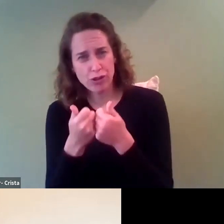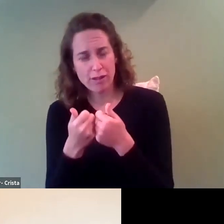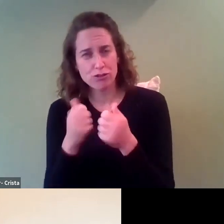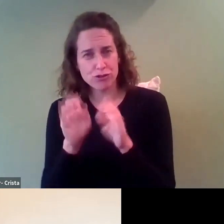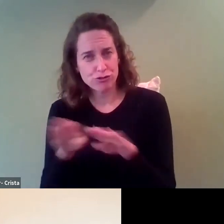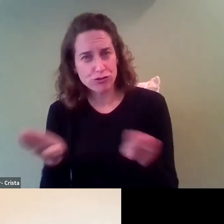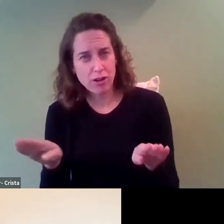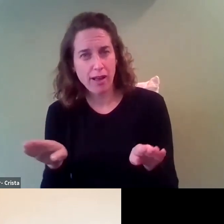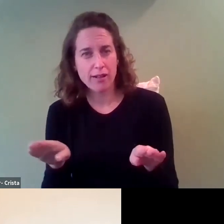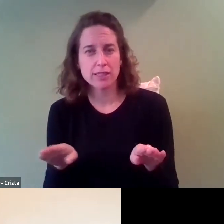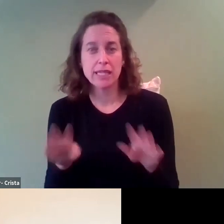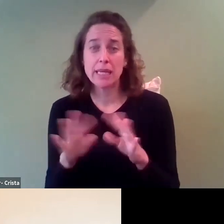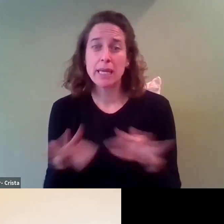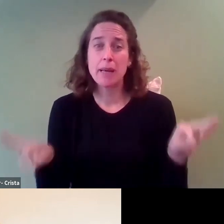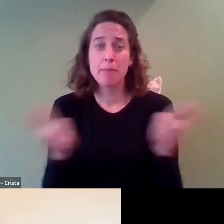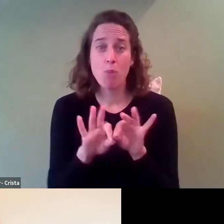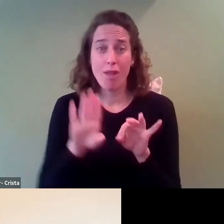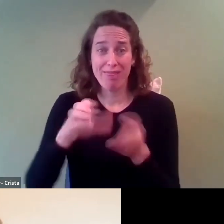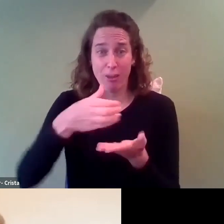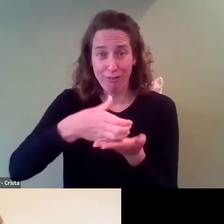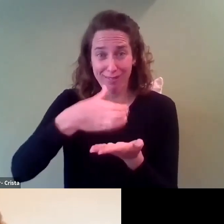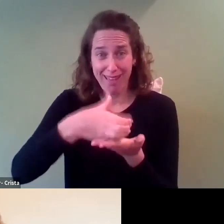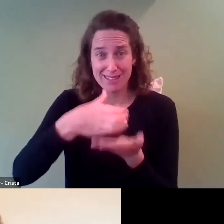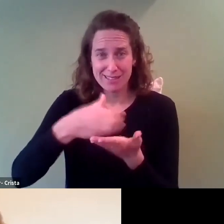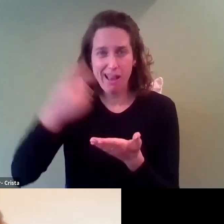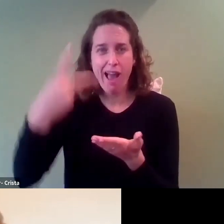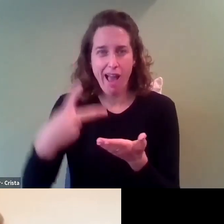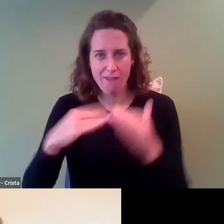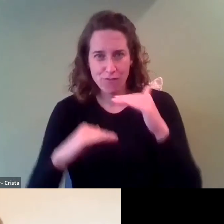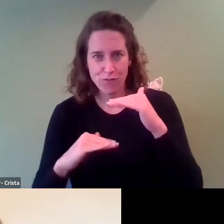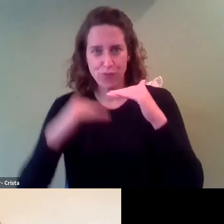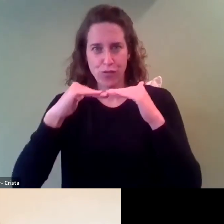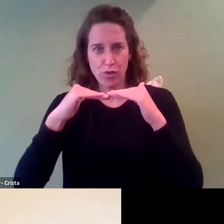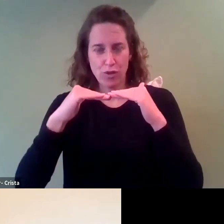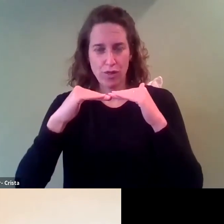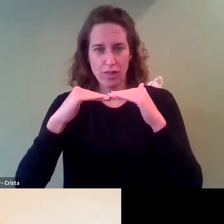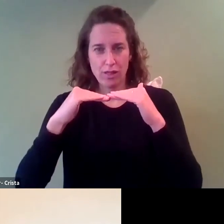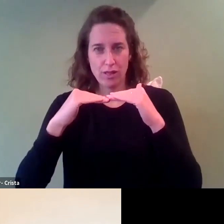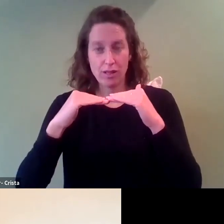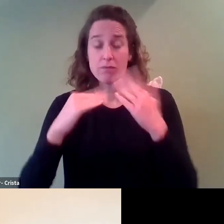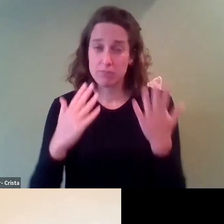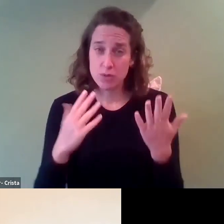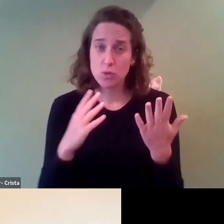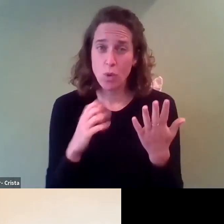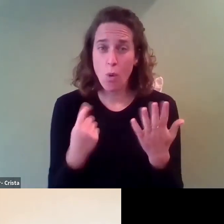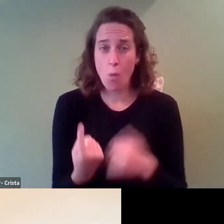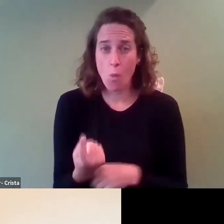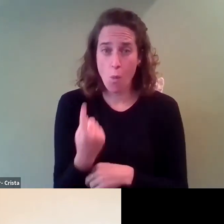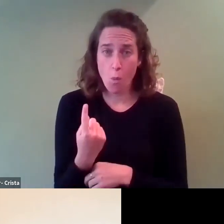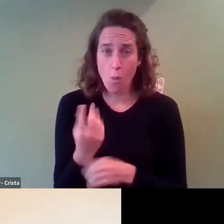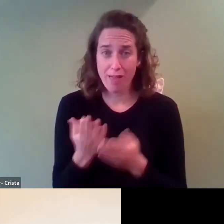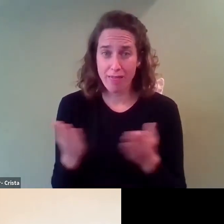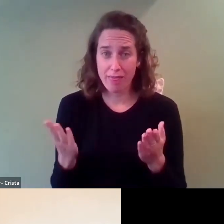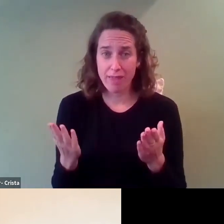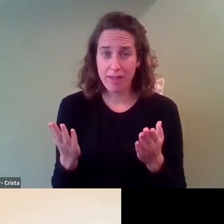the half full part of their glass because we're all half full. And one of the things that I really